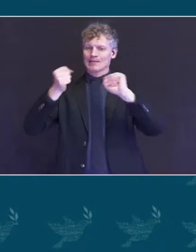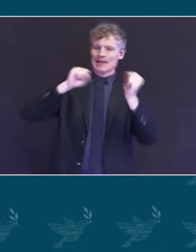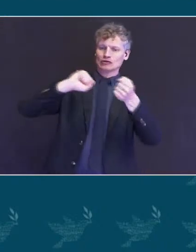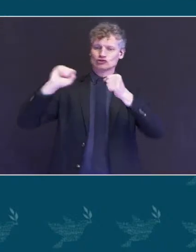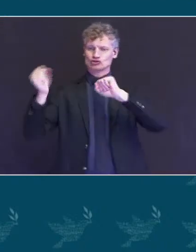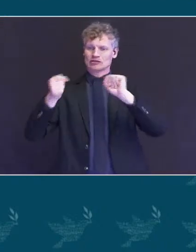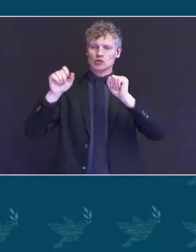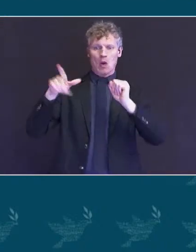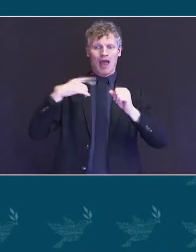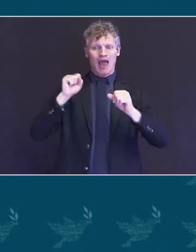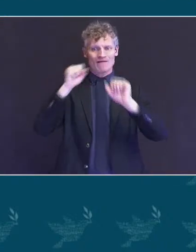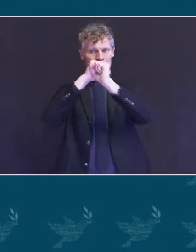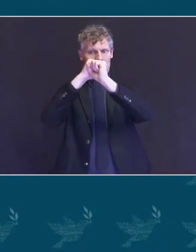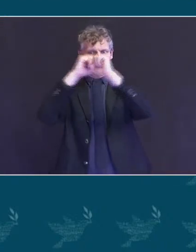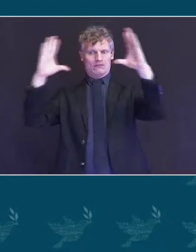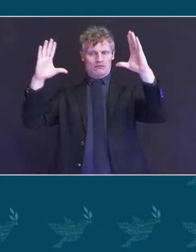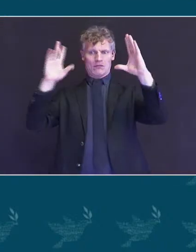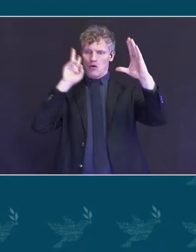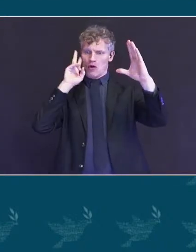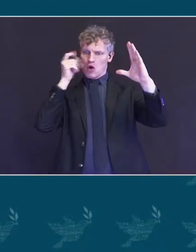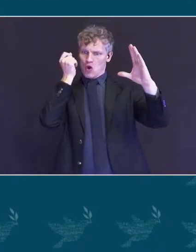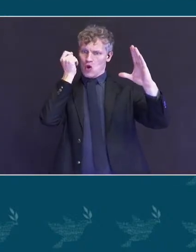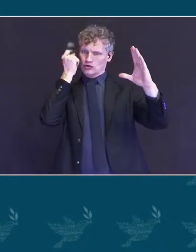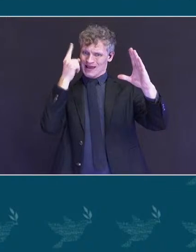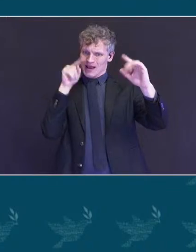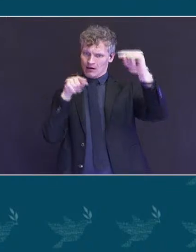does this word really mean.